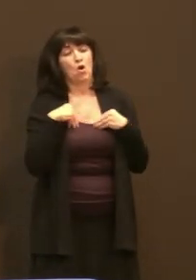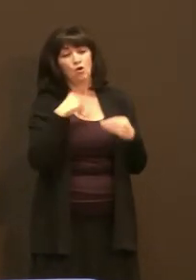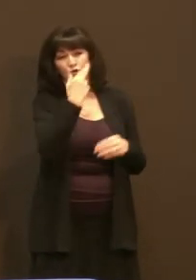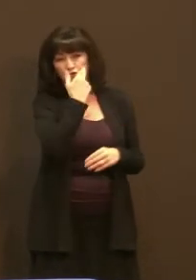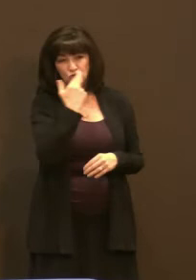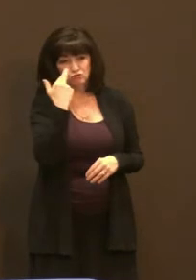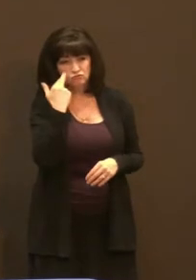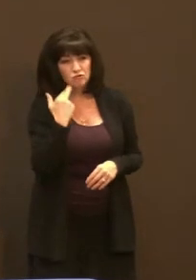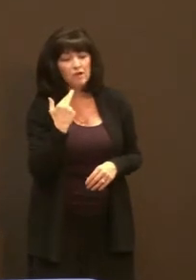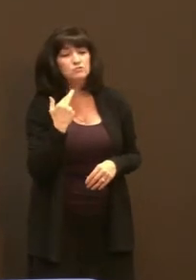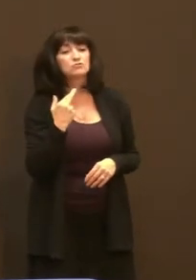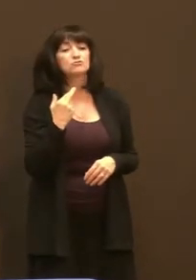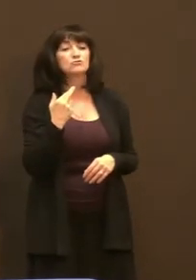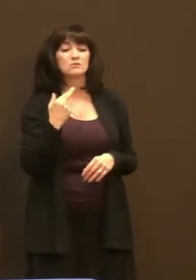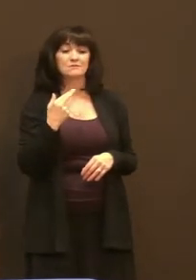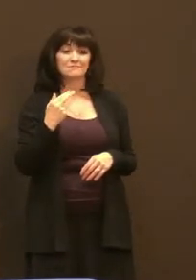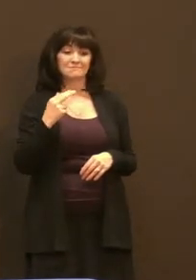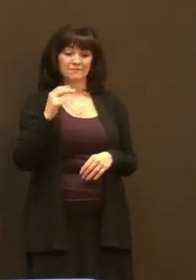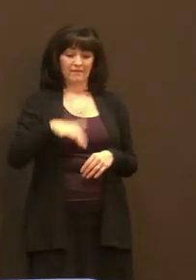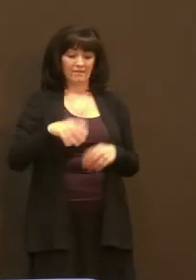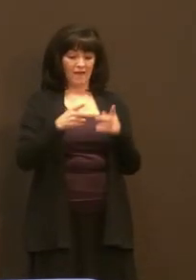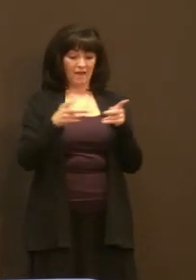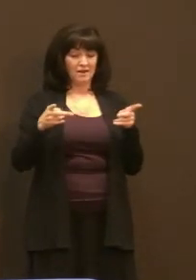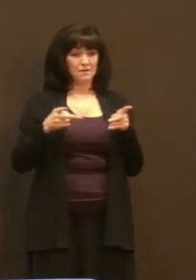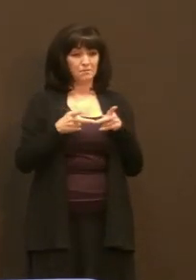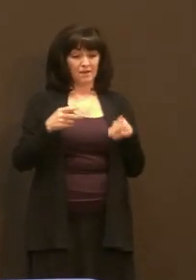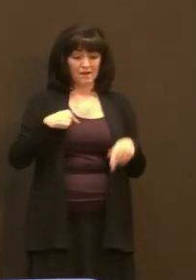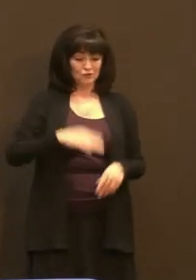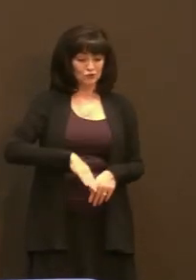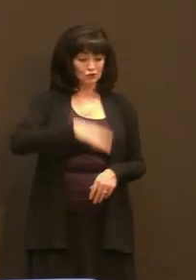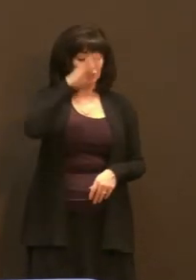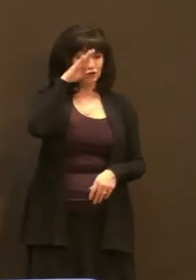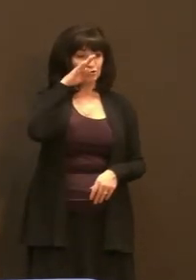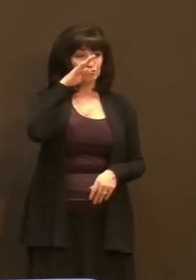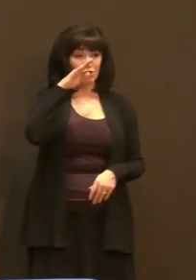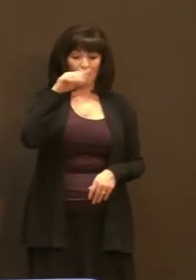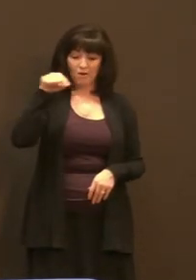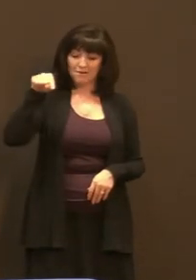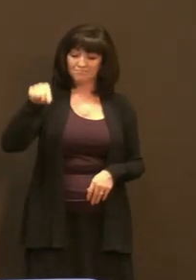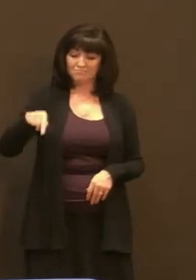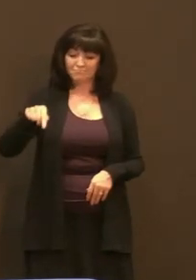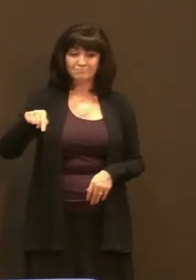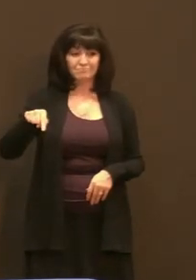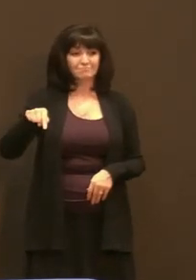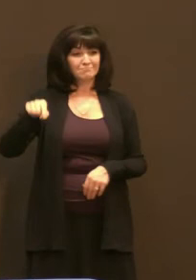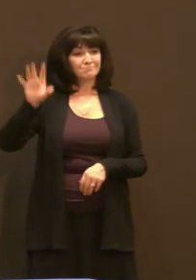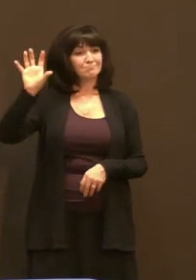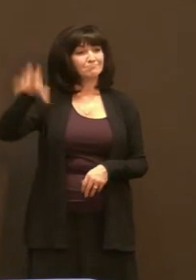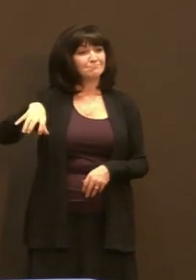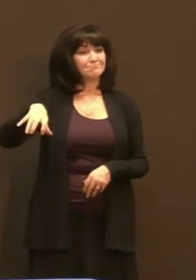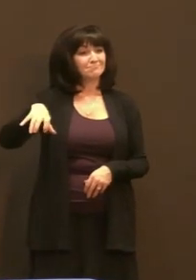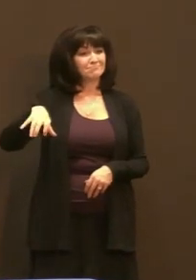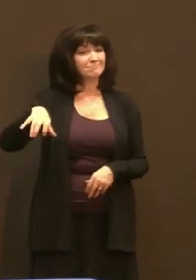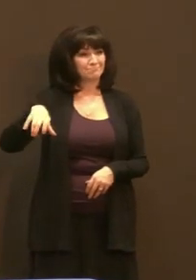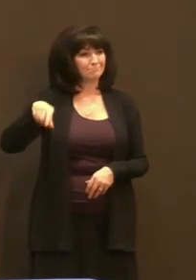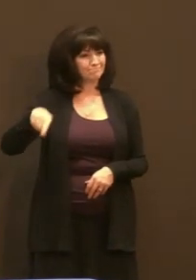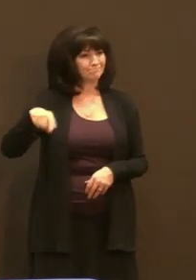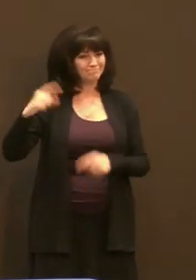restaurant establishment near where I grew up, the owner who's owned it for 30-some years talked yesterday about what it's done to